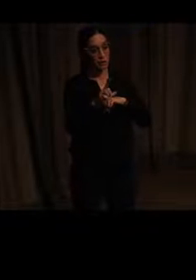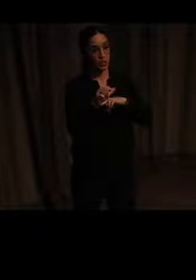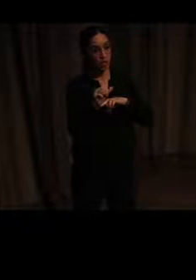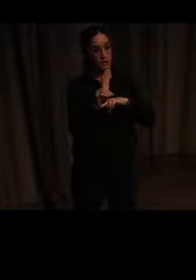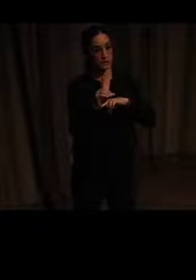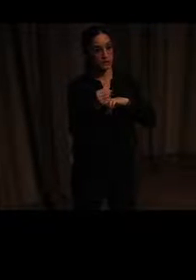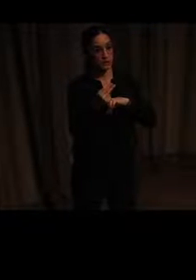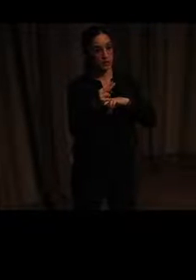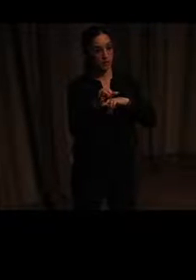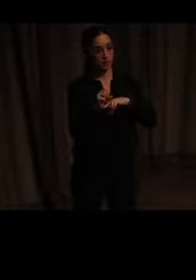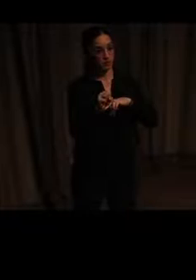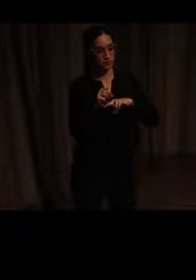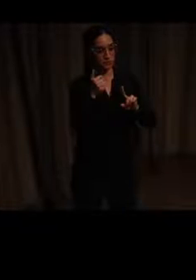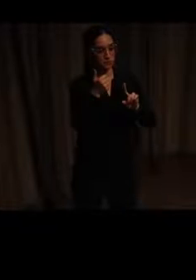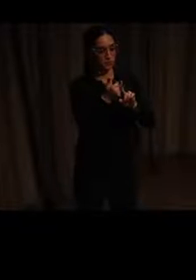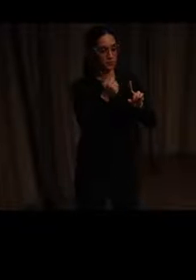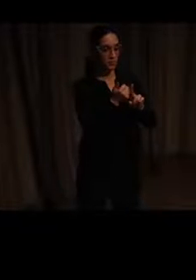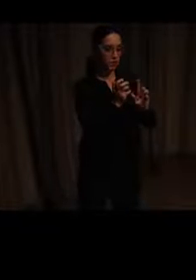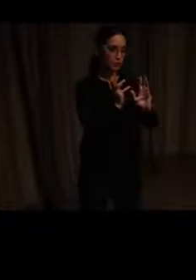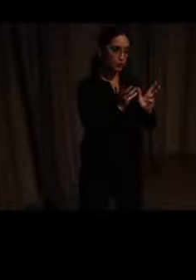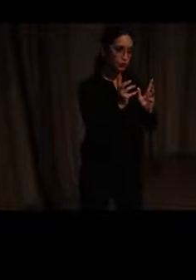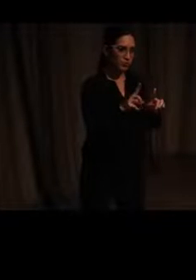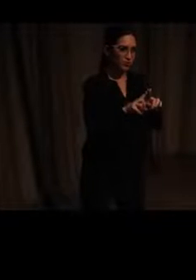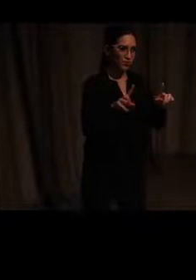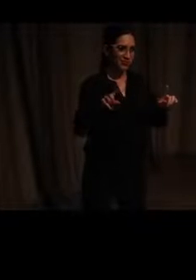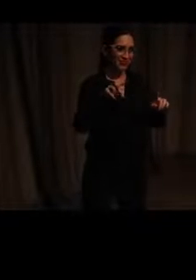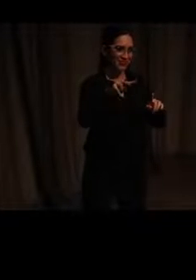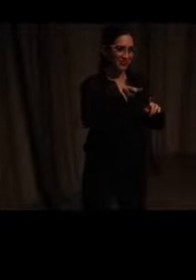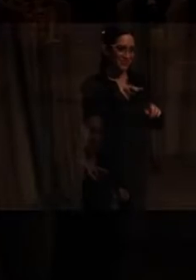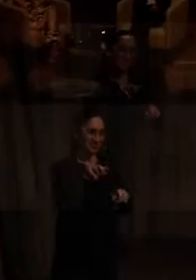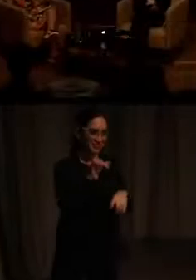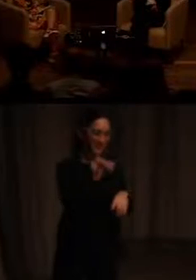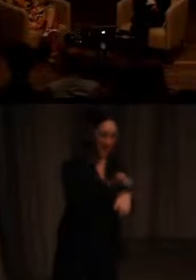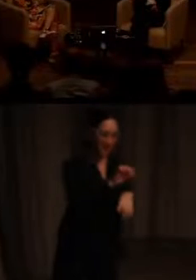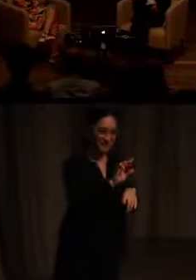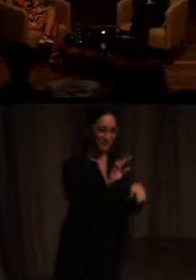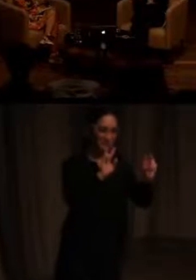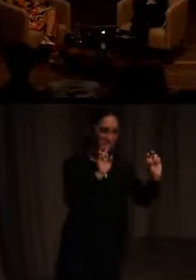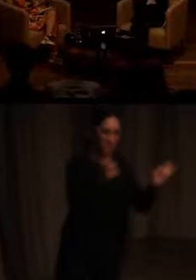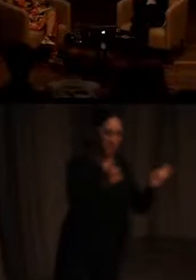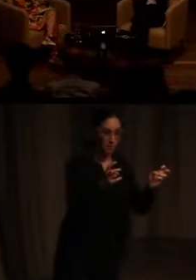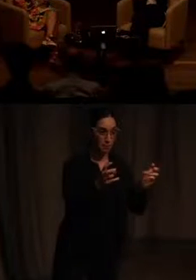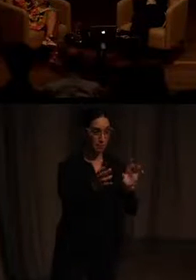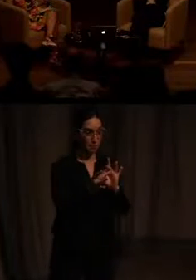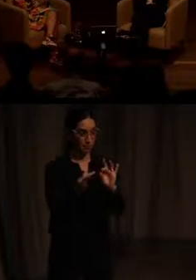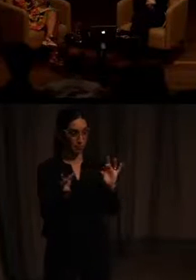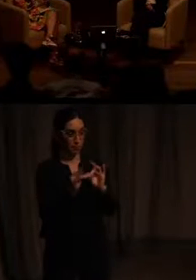saying that actually breaking the glass ceiling is a very flawed metaphor,